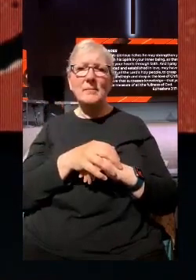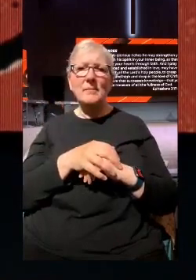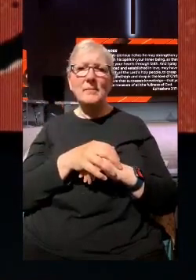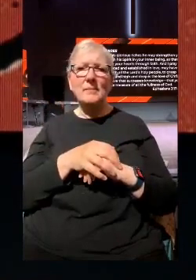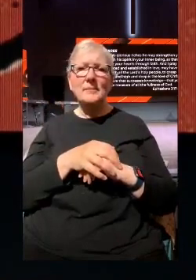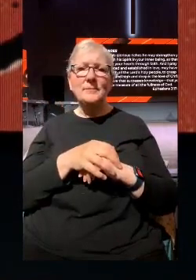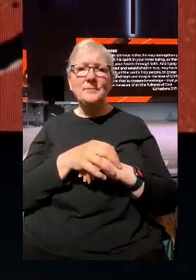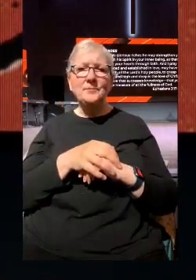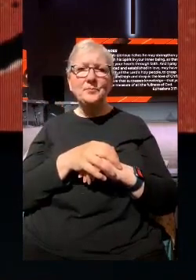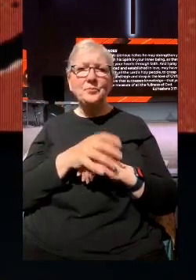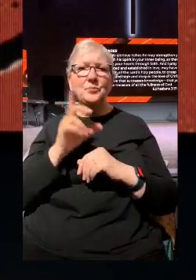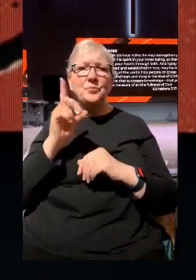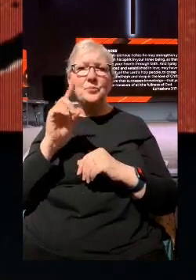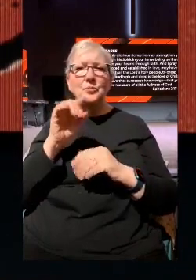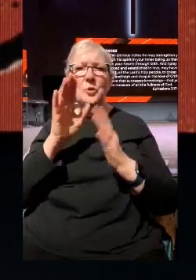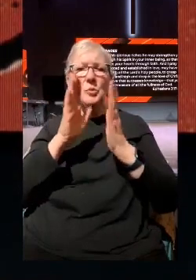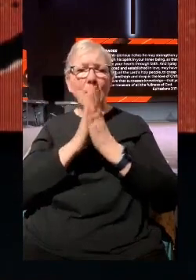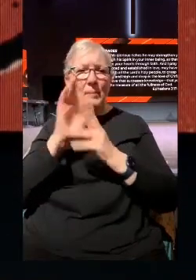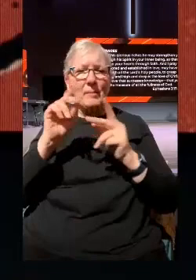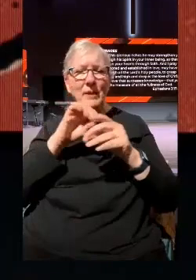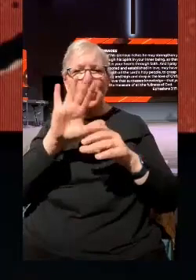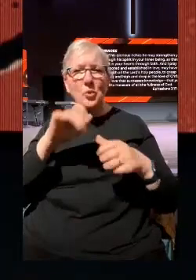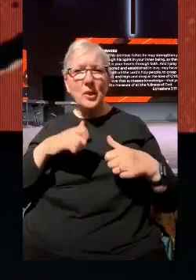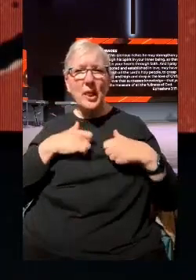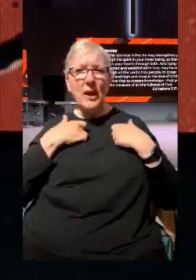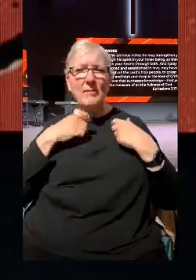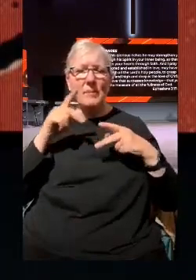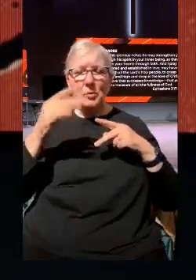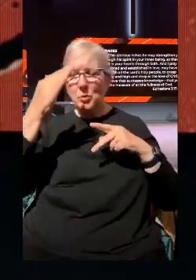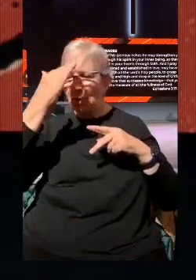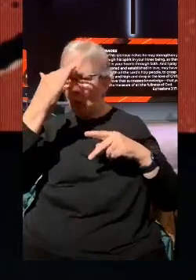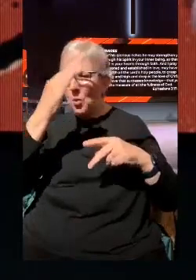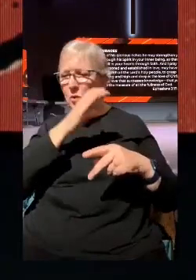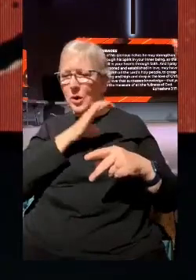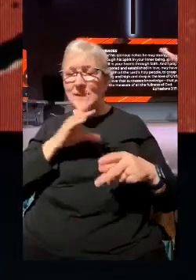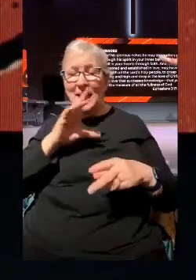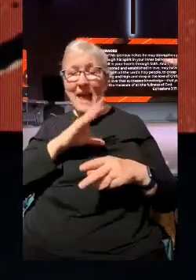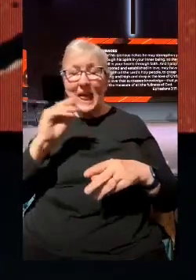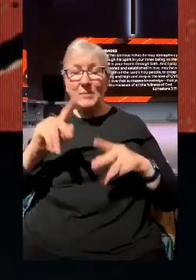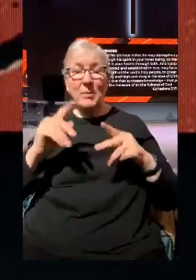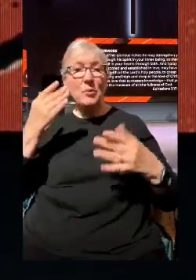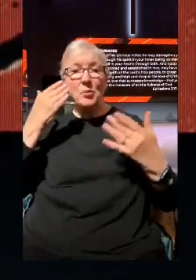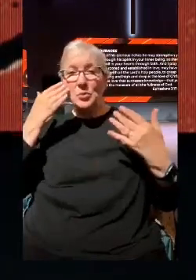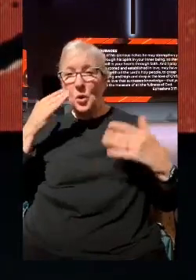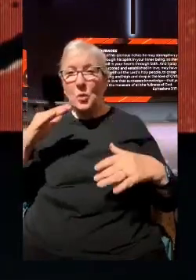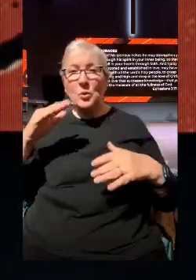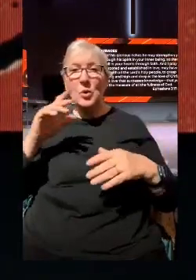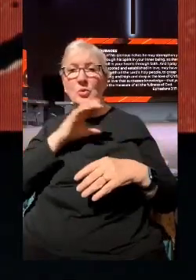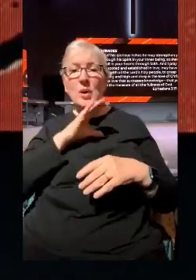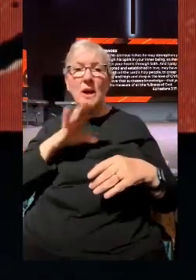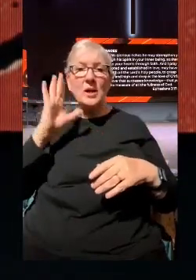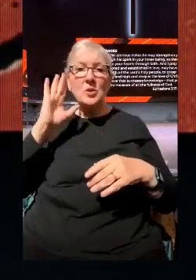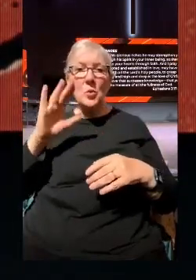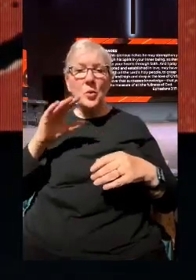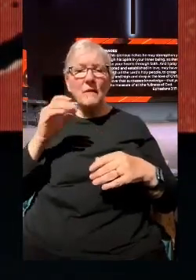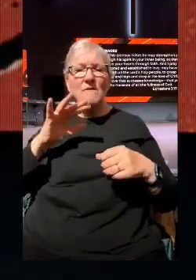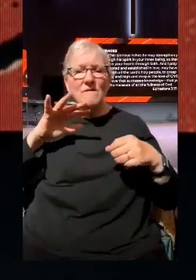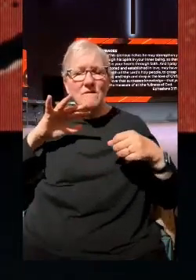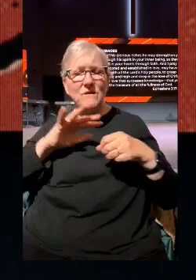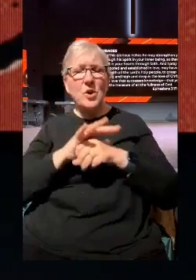Do you pray that the people in your life, those who know Christ and those who don't know Christ, would come to fully